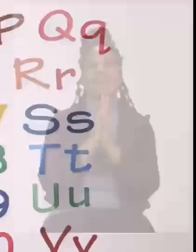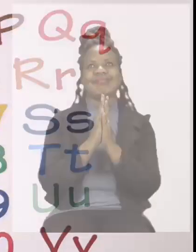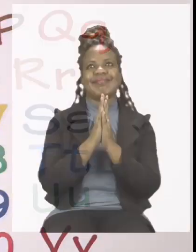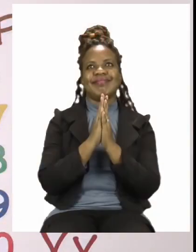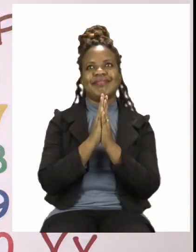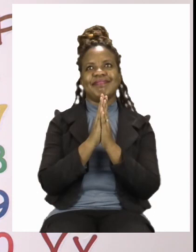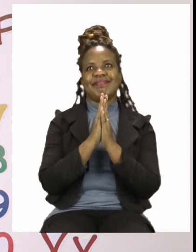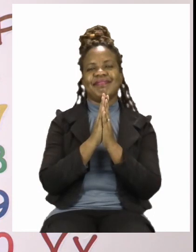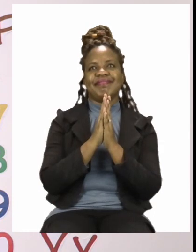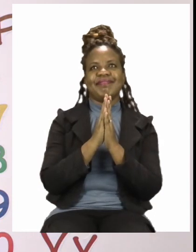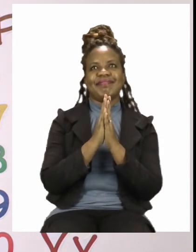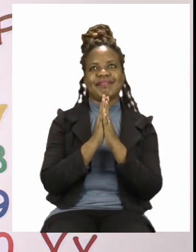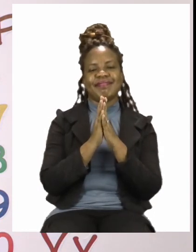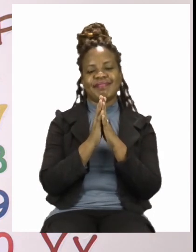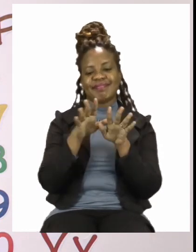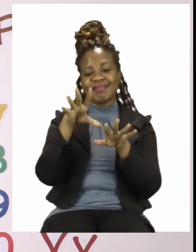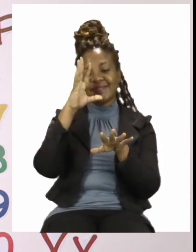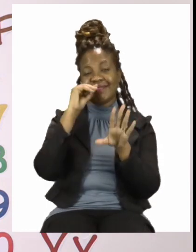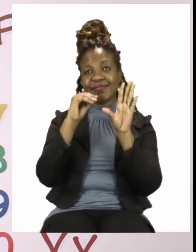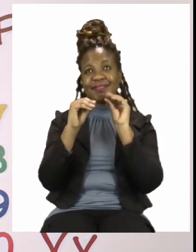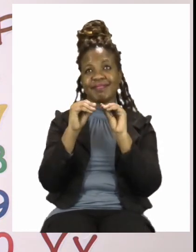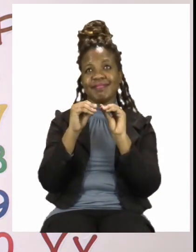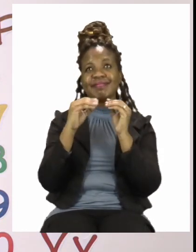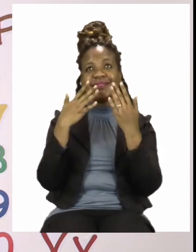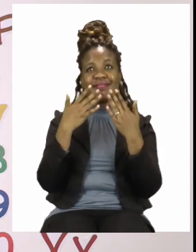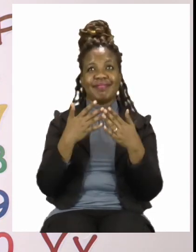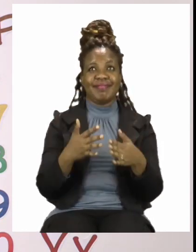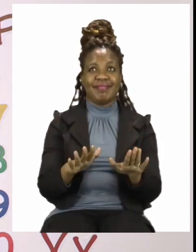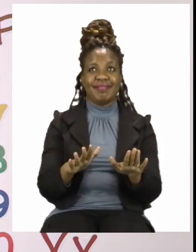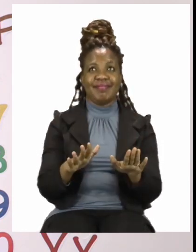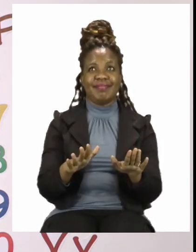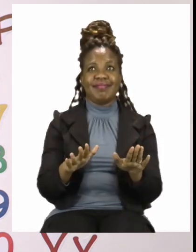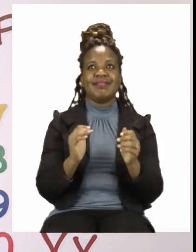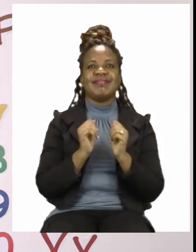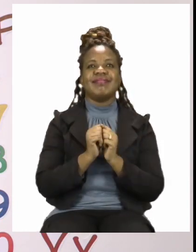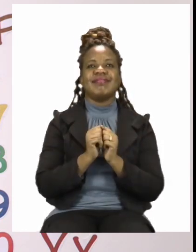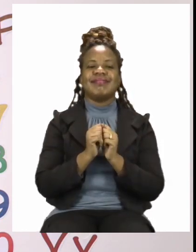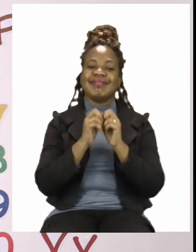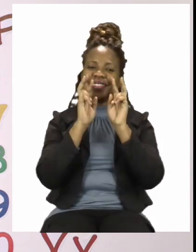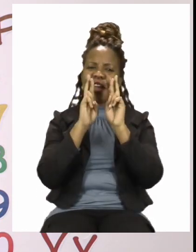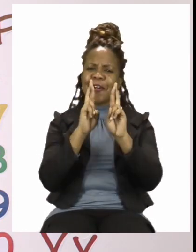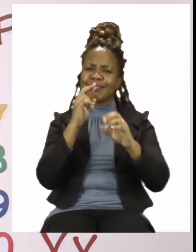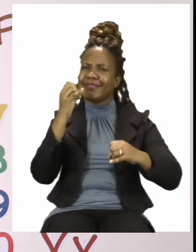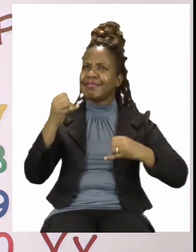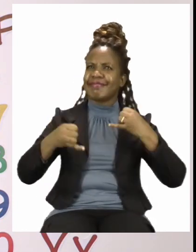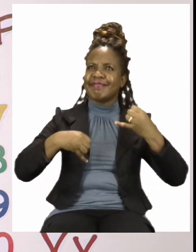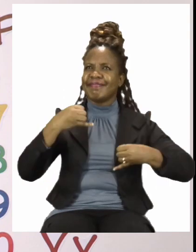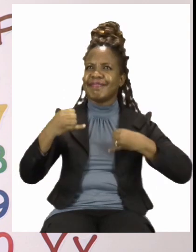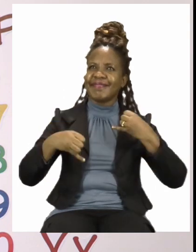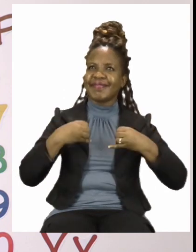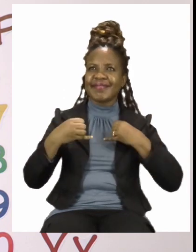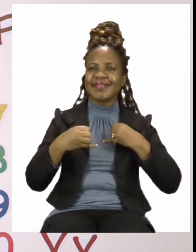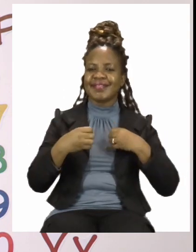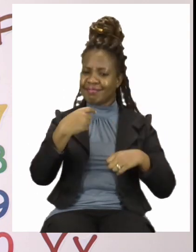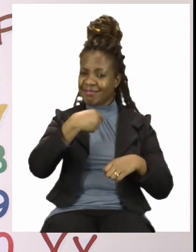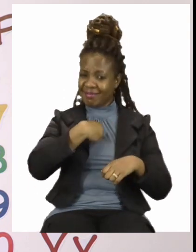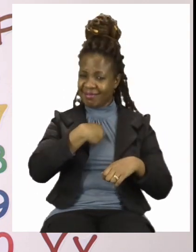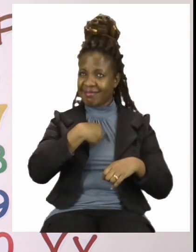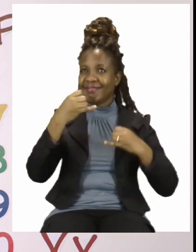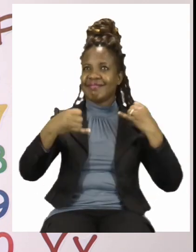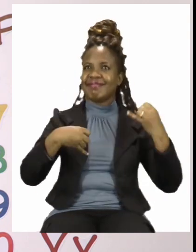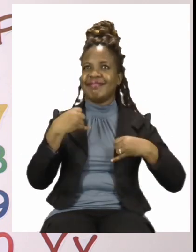Boys and girls, we have now come to the end of our lesson. I hope you had fun. I know I did.